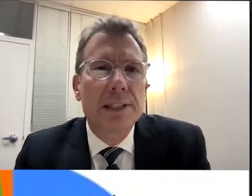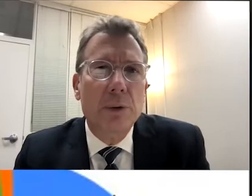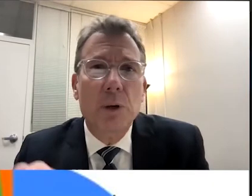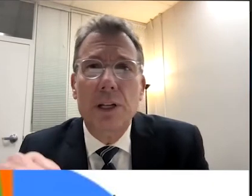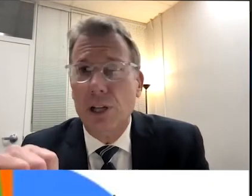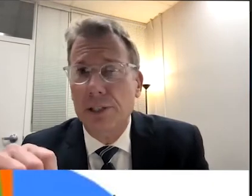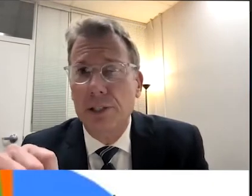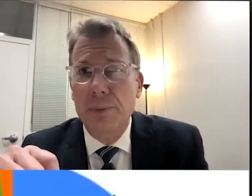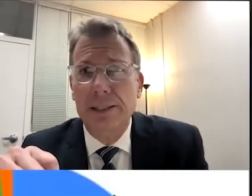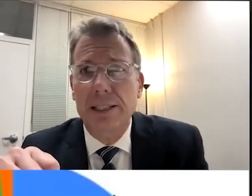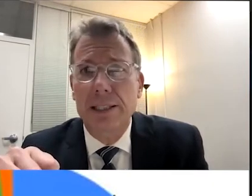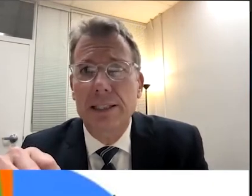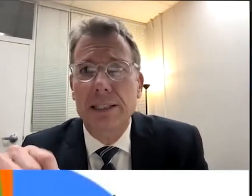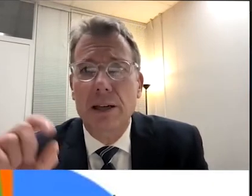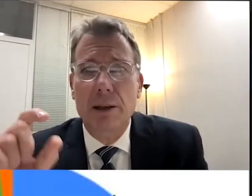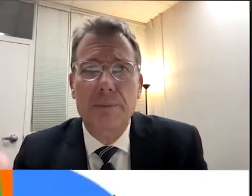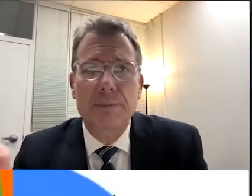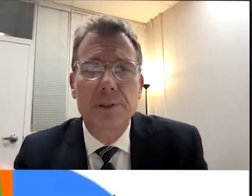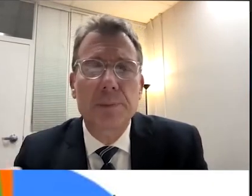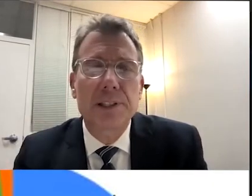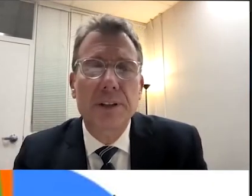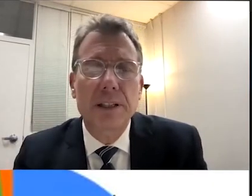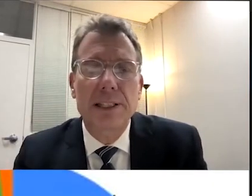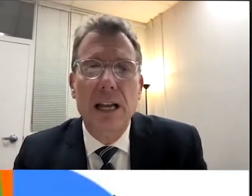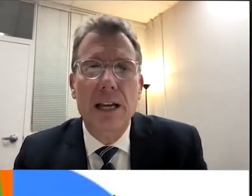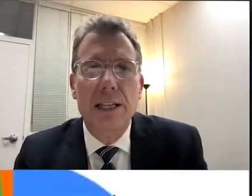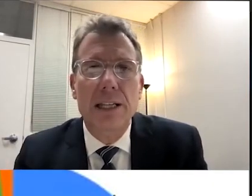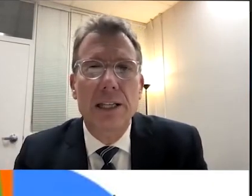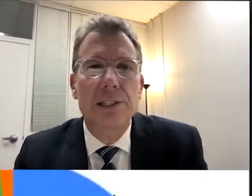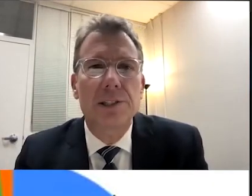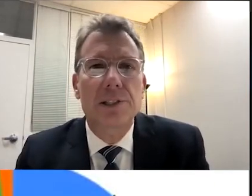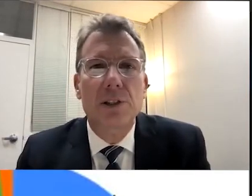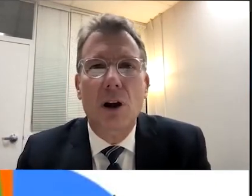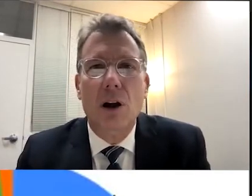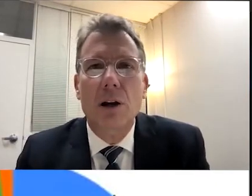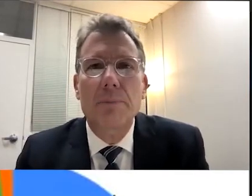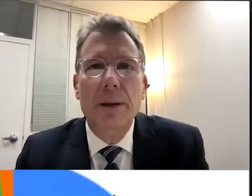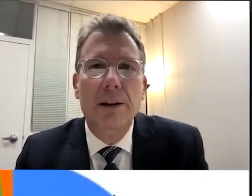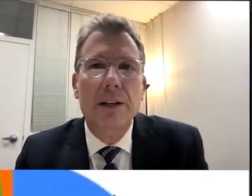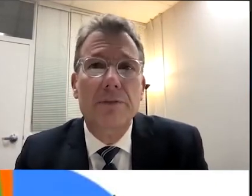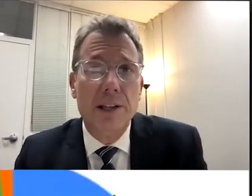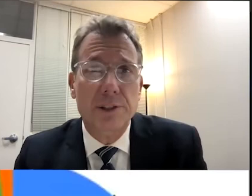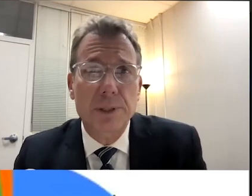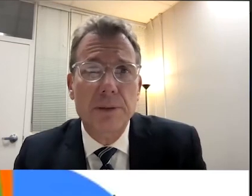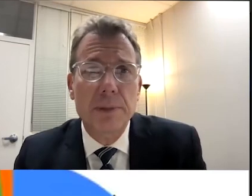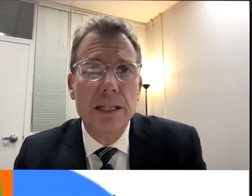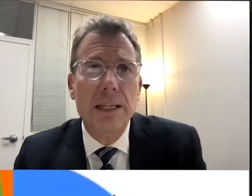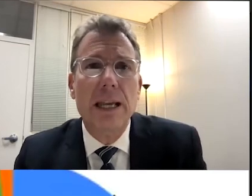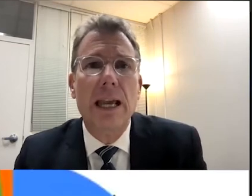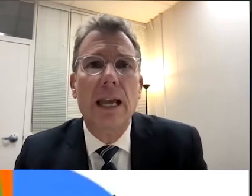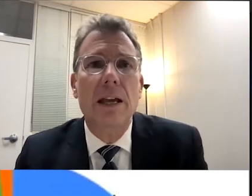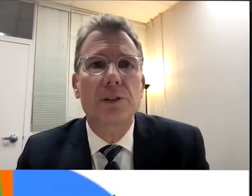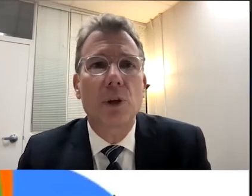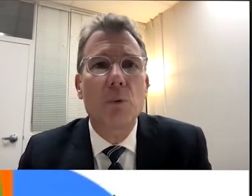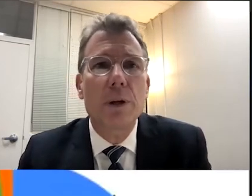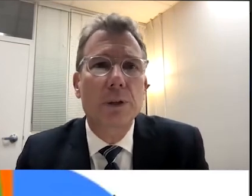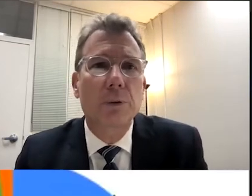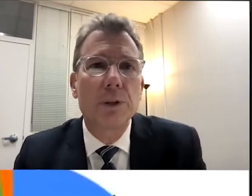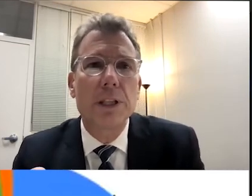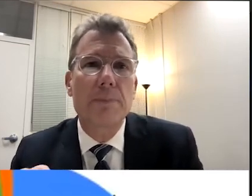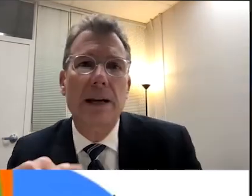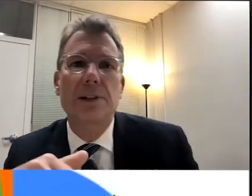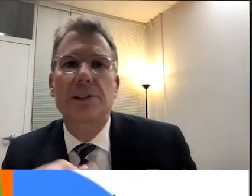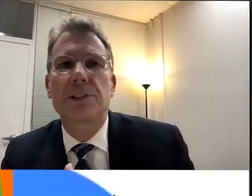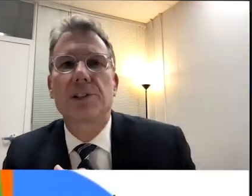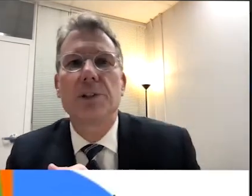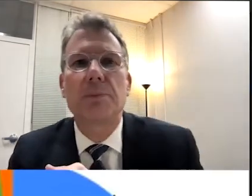One of the things I wanted to talk to you about specifically tonight is our Parent Advisory Committee. So we